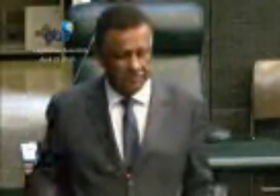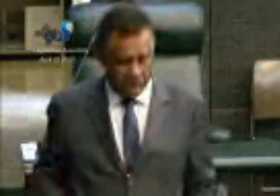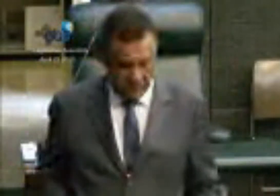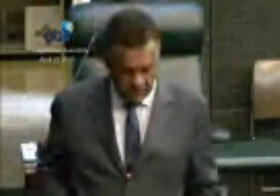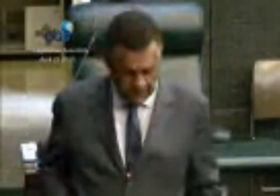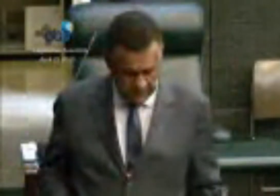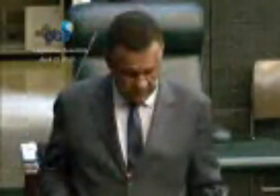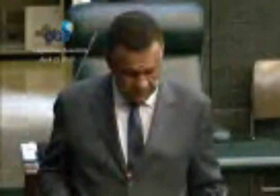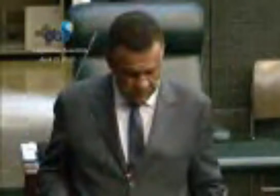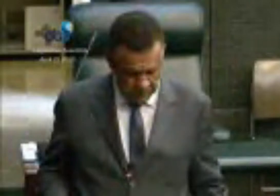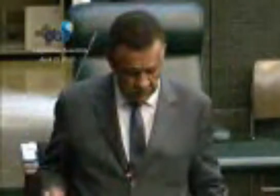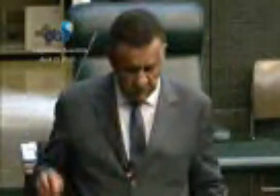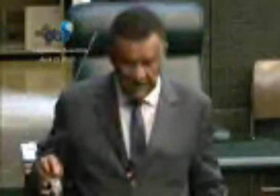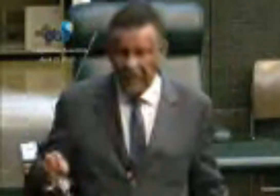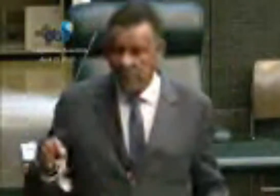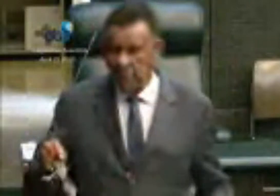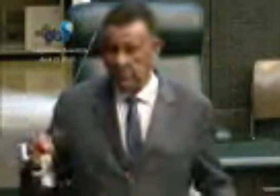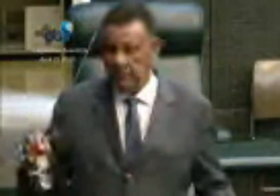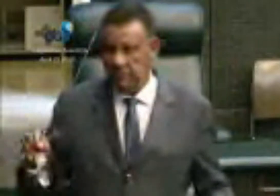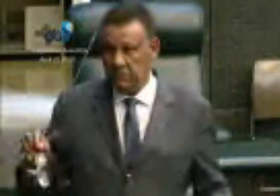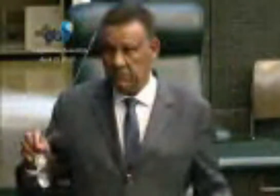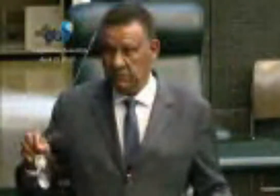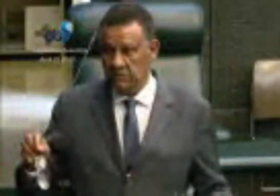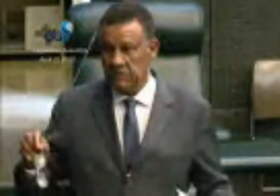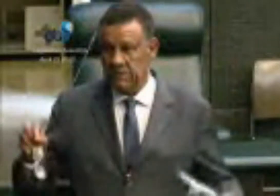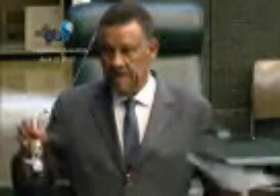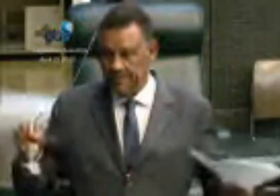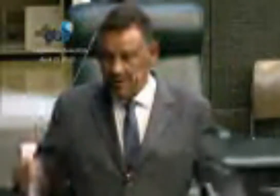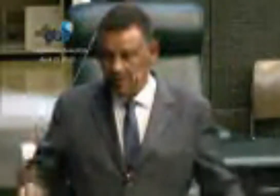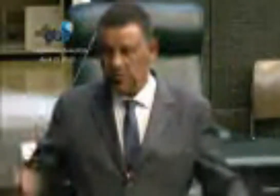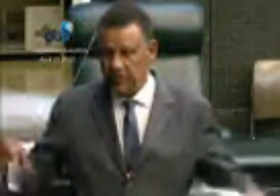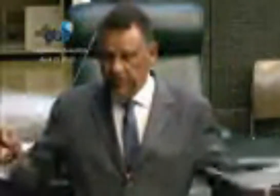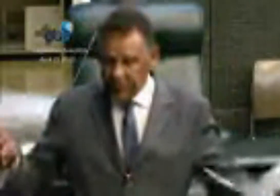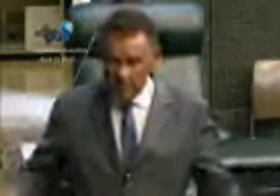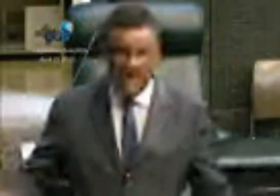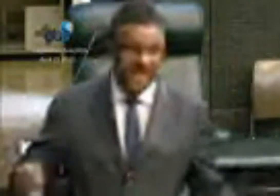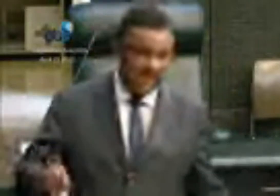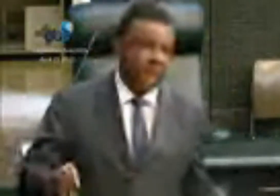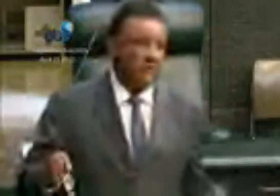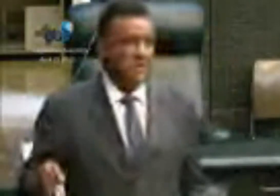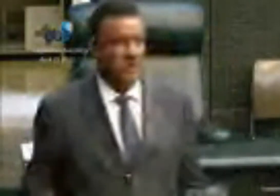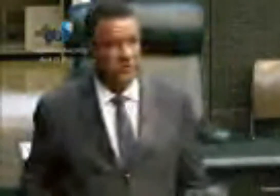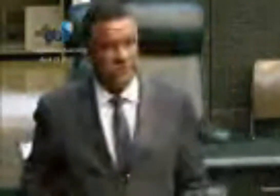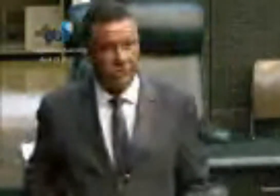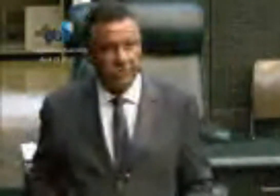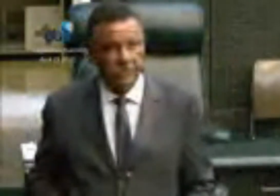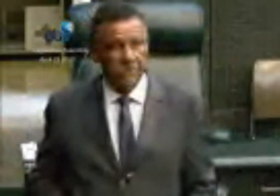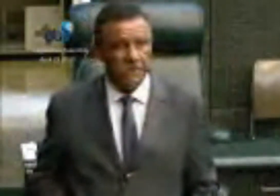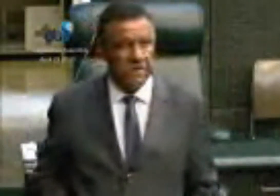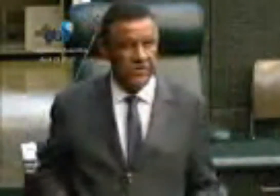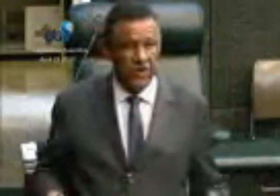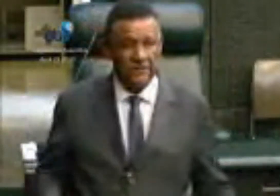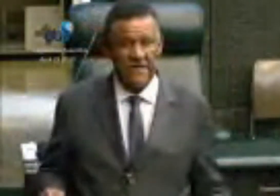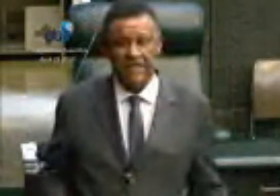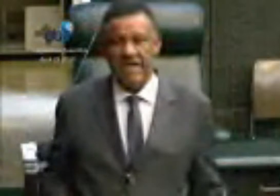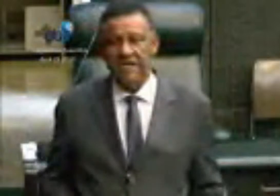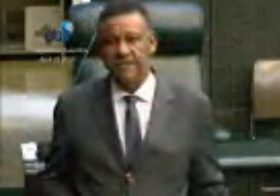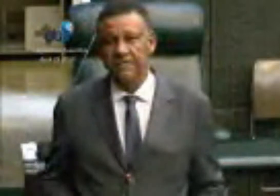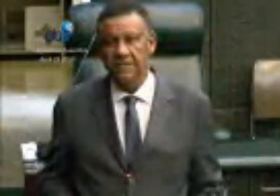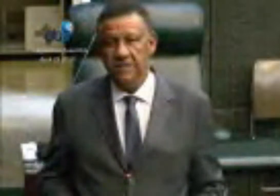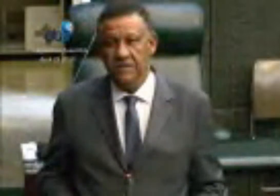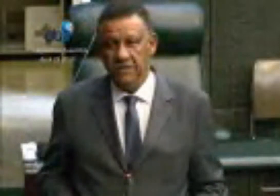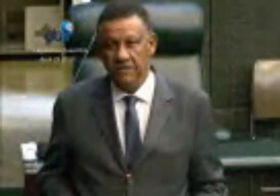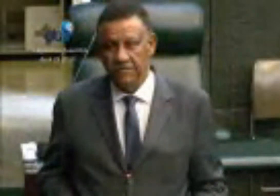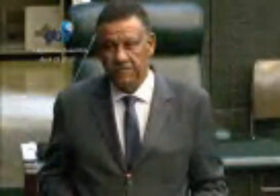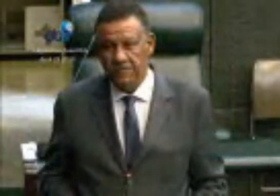with the administrative ability to conduct that kind of cutting of checks